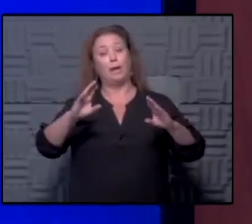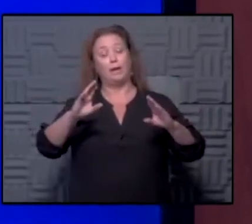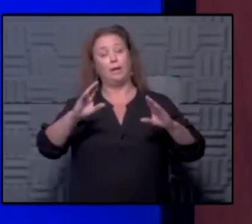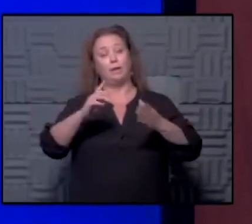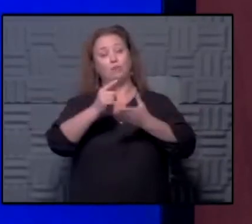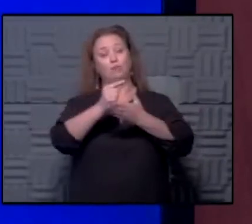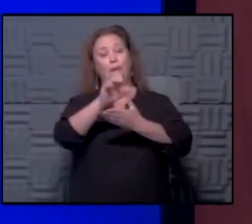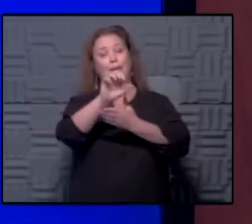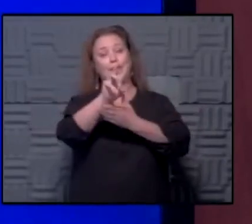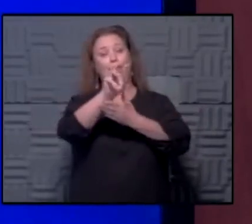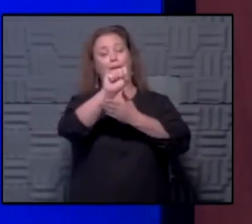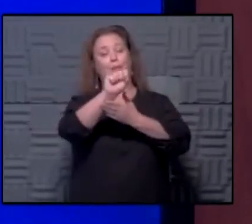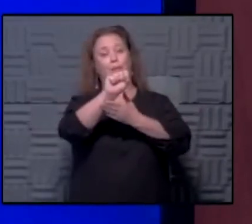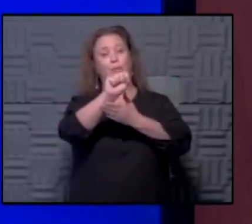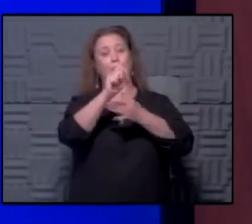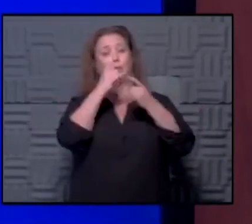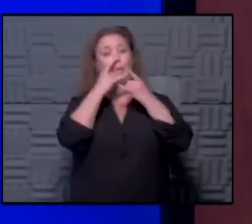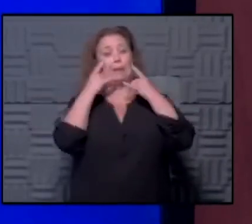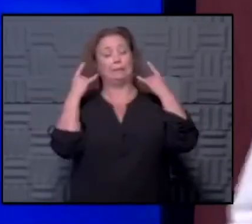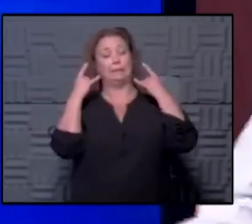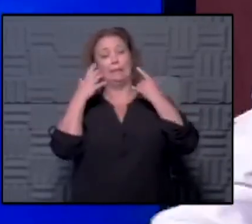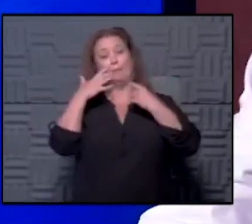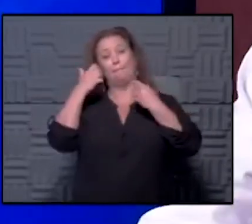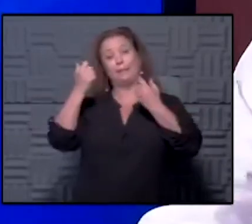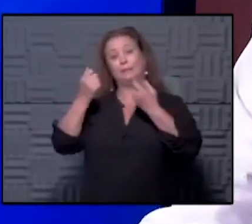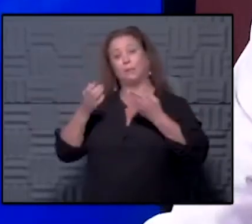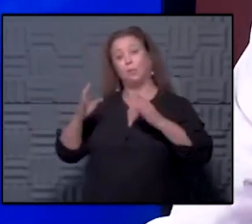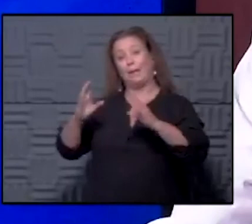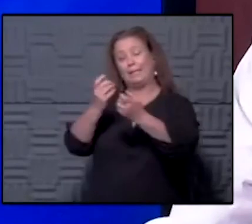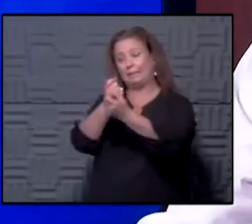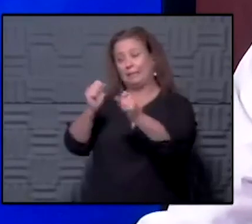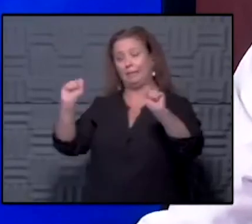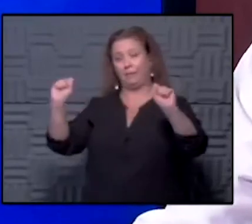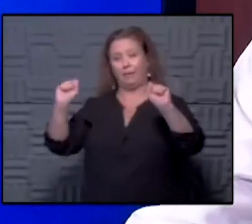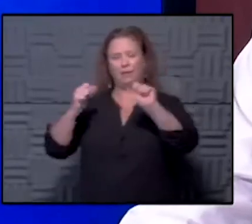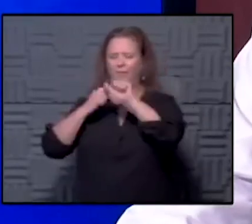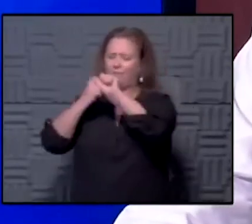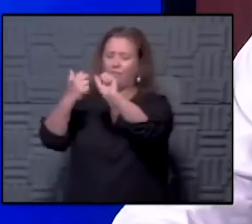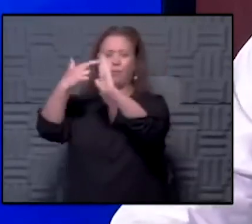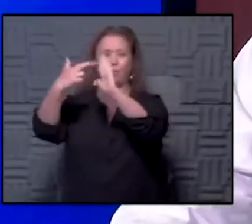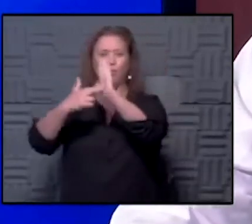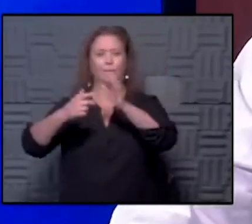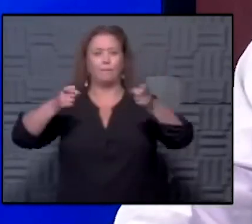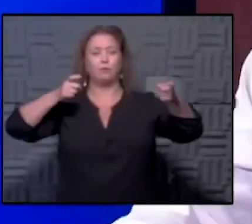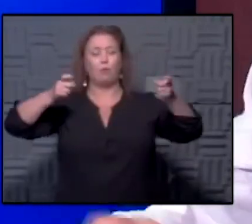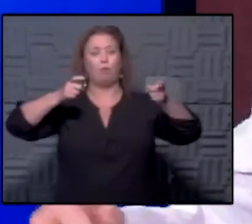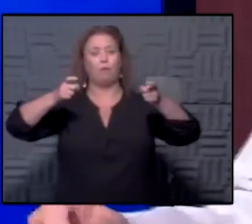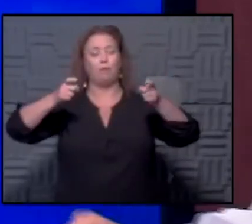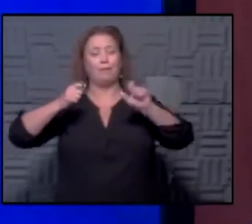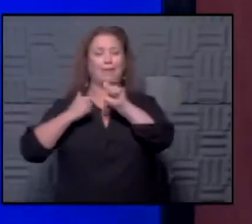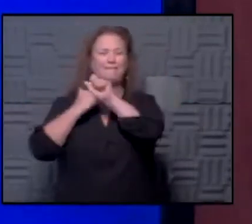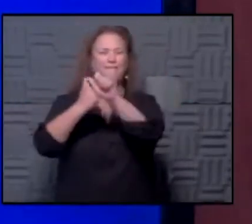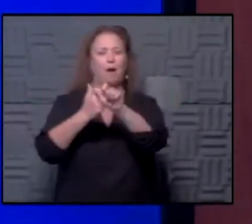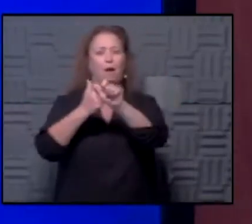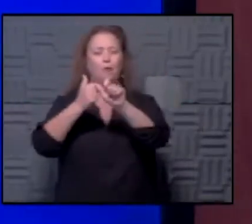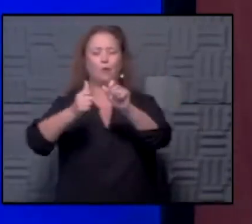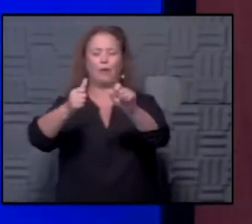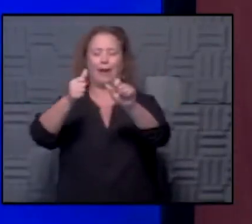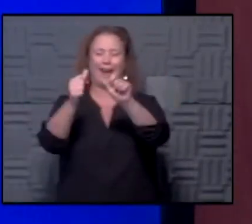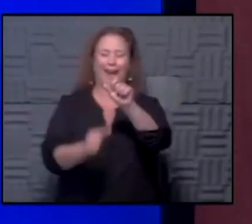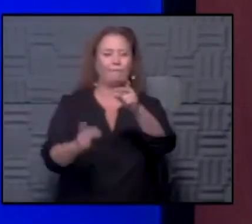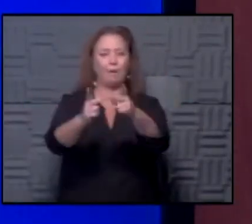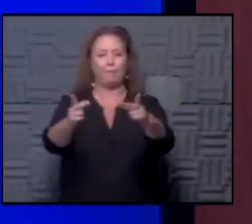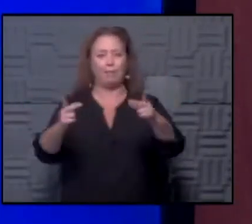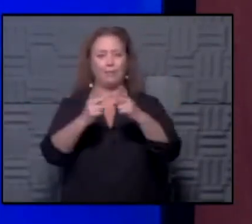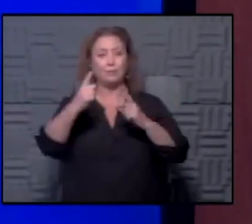mask. And the best way to stay safe is to do the things that pillars of infection control that follow you everywhere